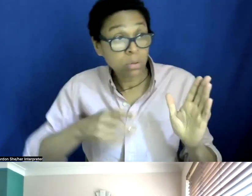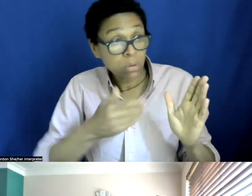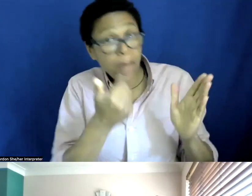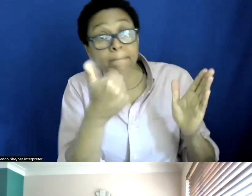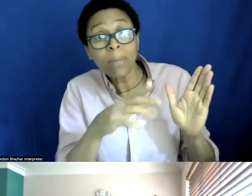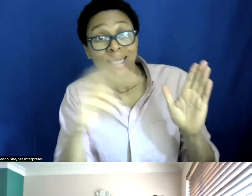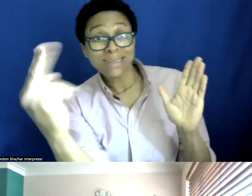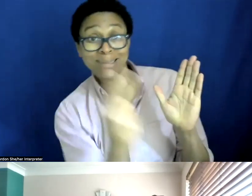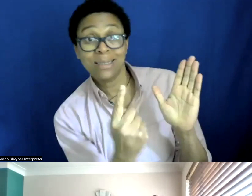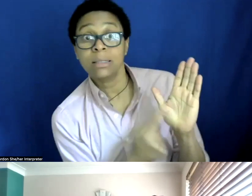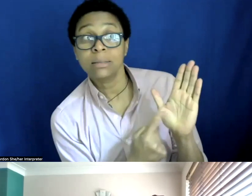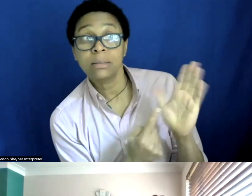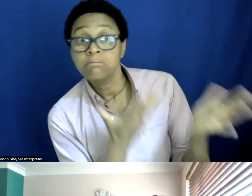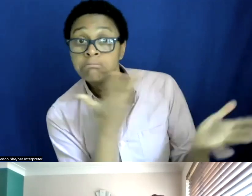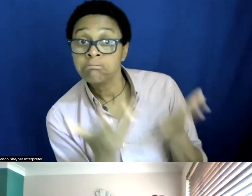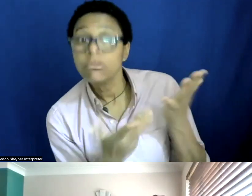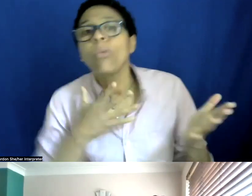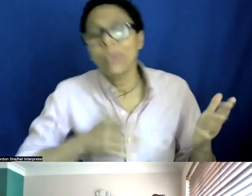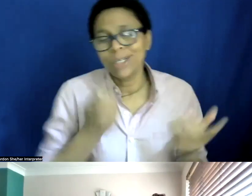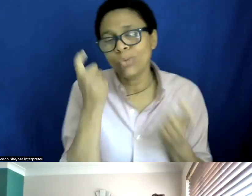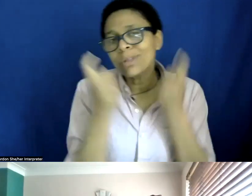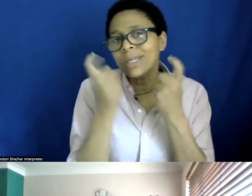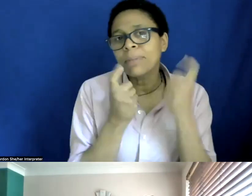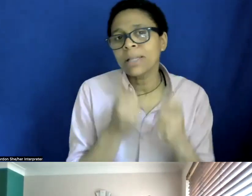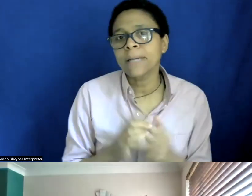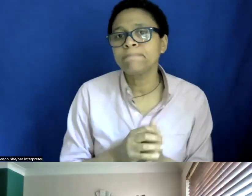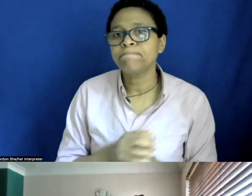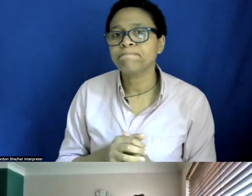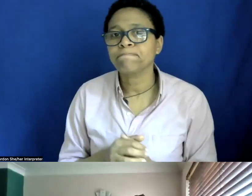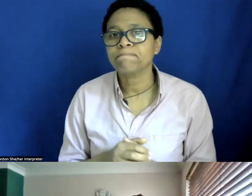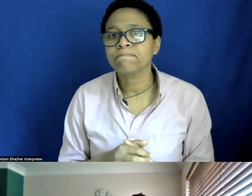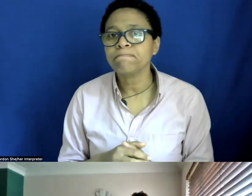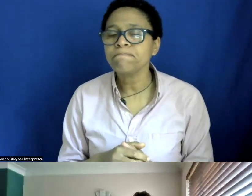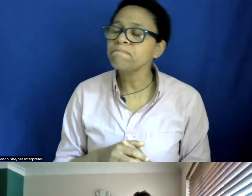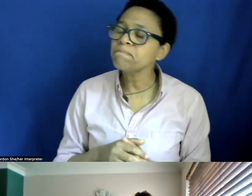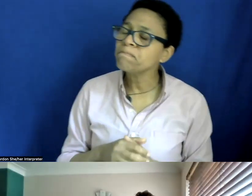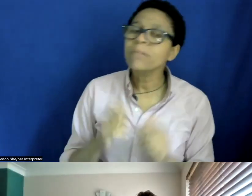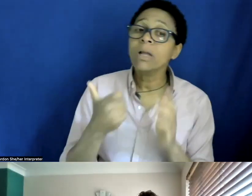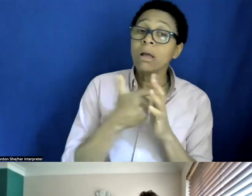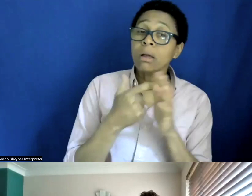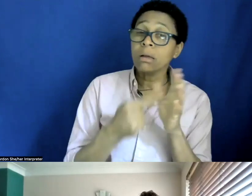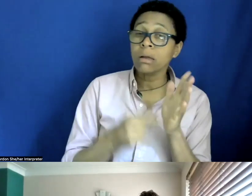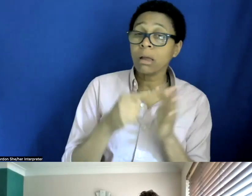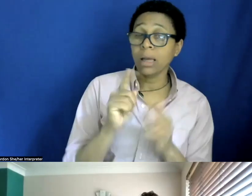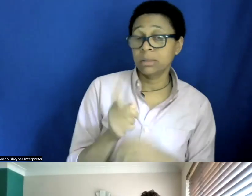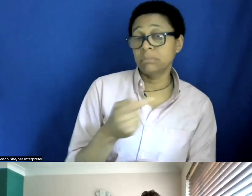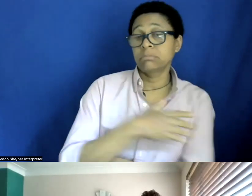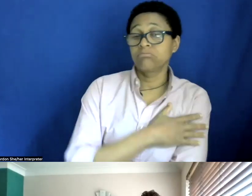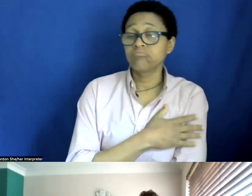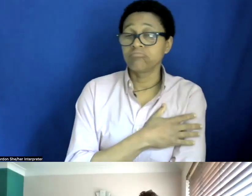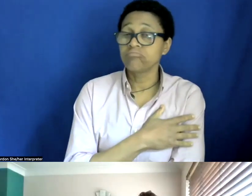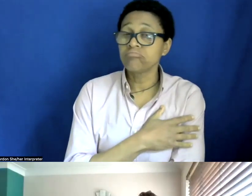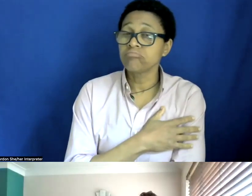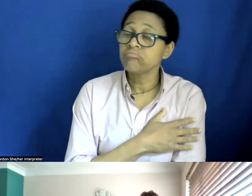I'm just going to leave that there. Yeah, I think that's actually really the foundation of this. The whole topic